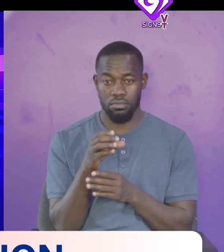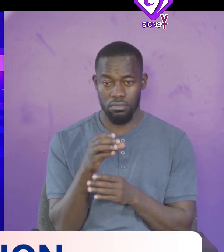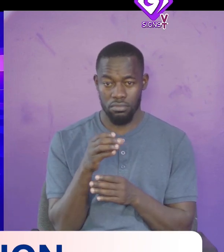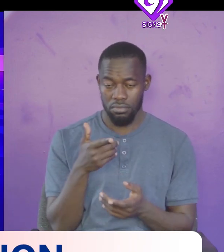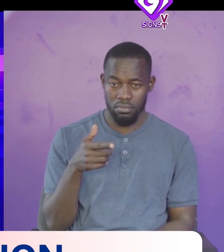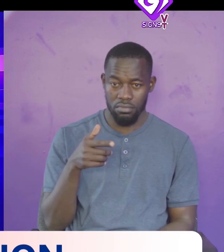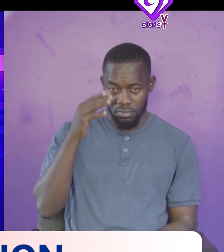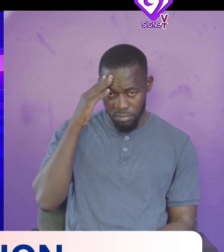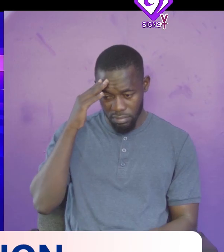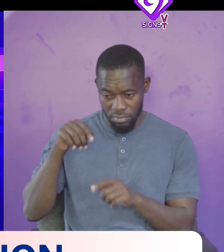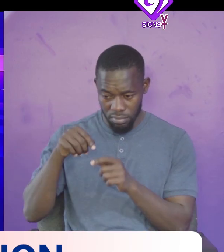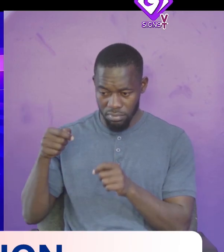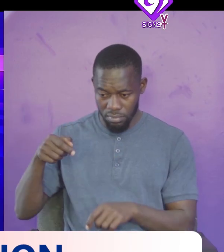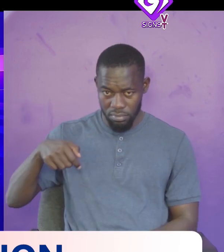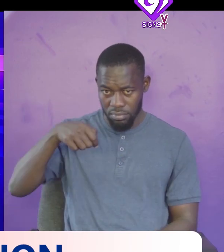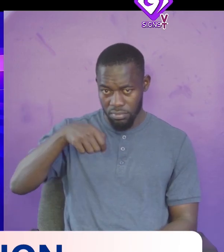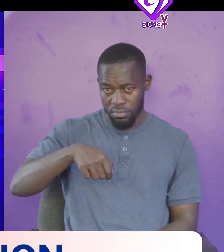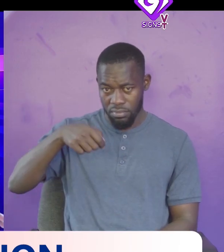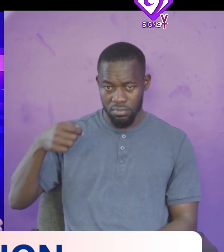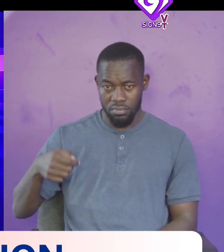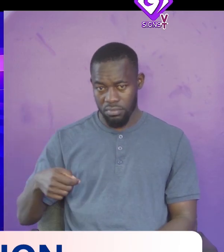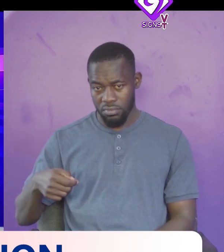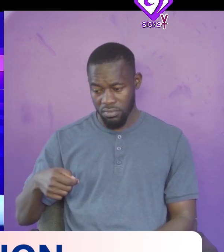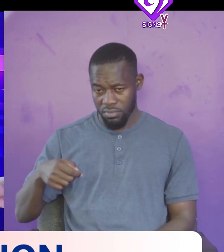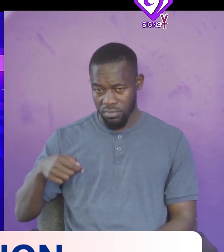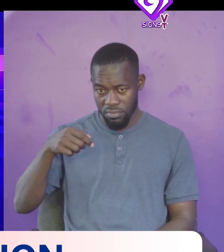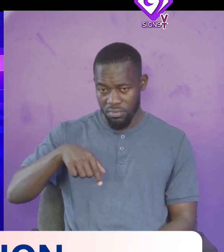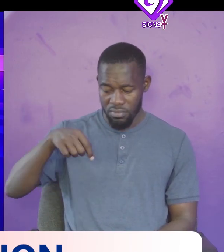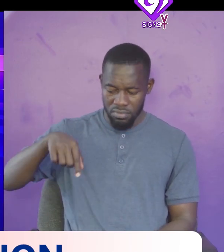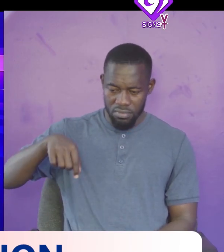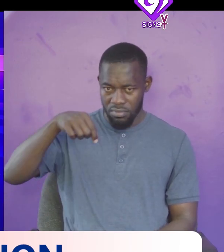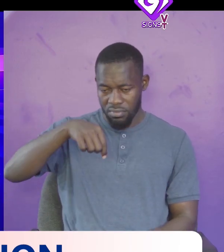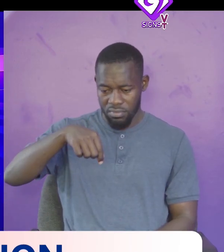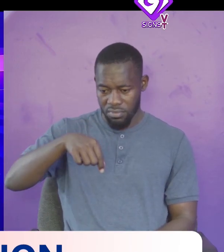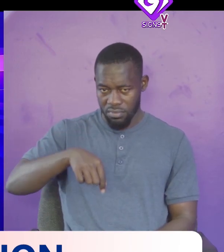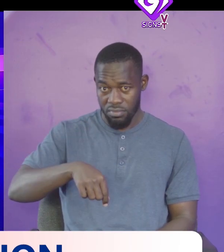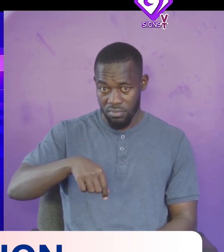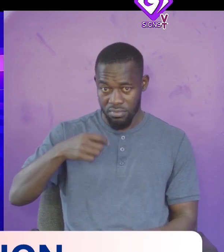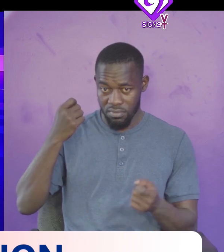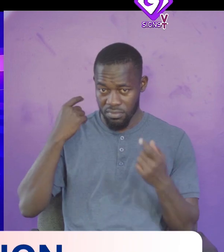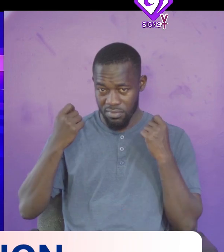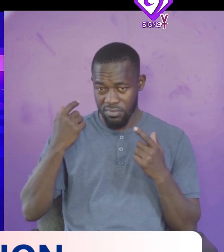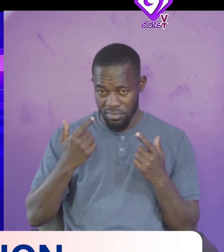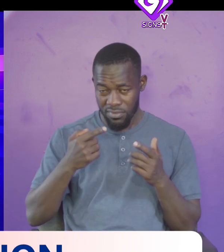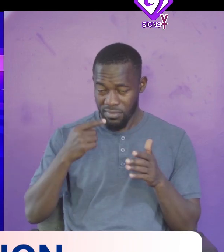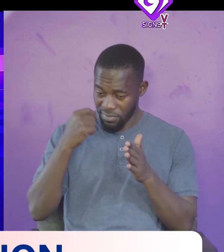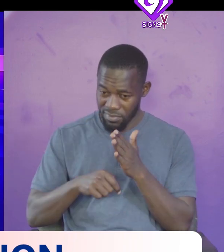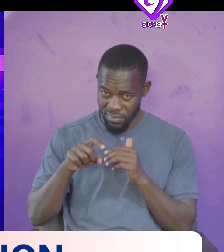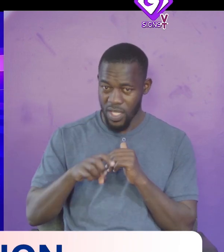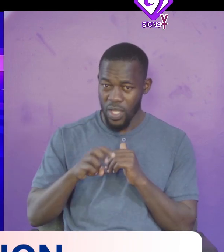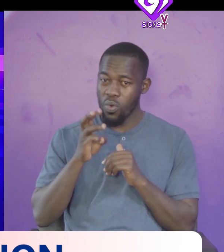all the way to your cup is taxable along the way. Water is taxed. The cup that you bought is